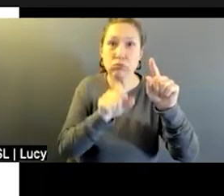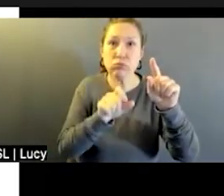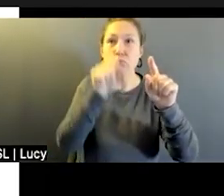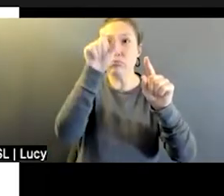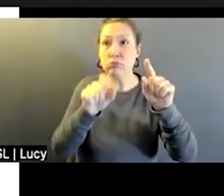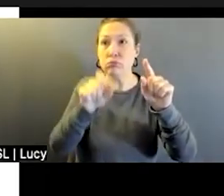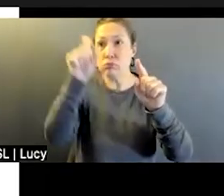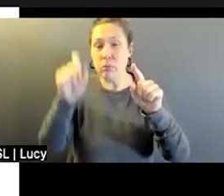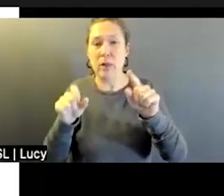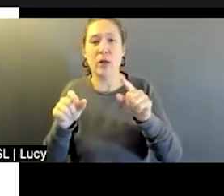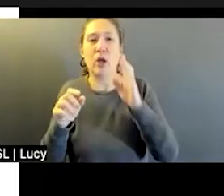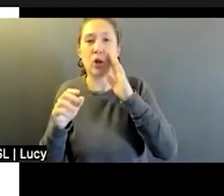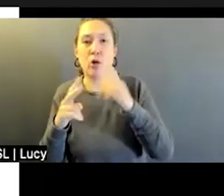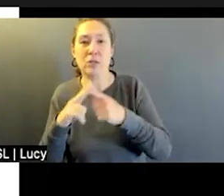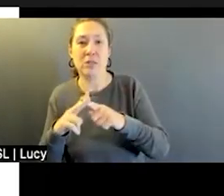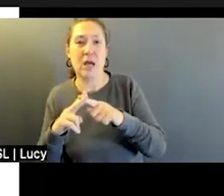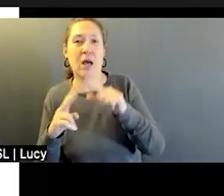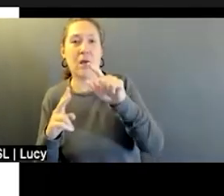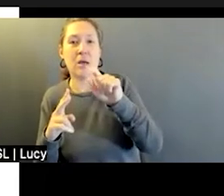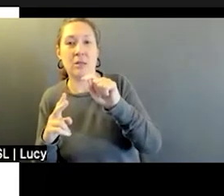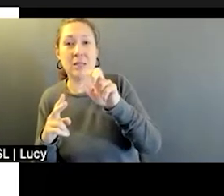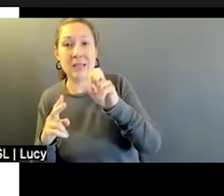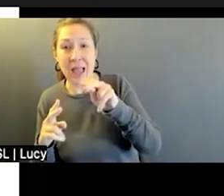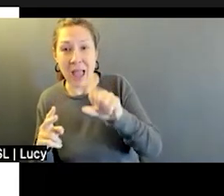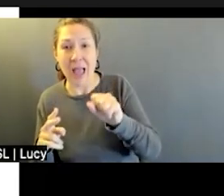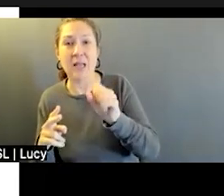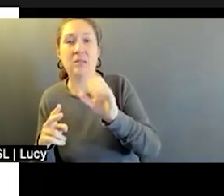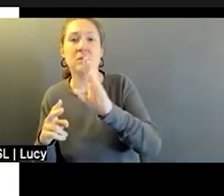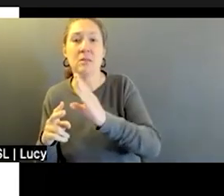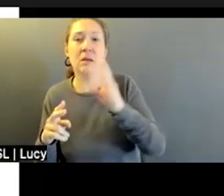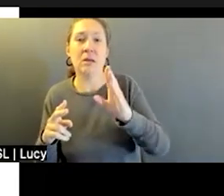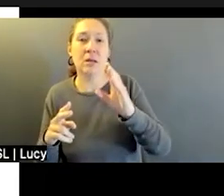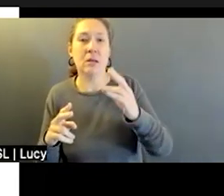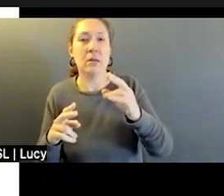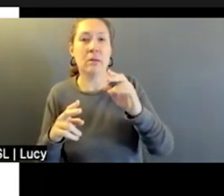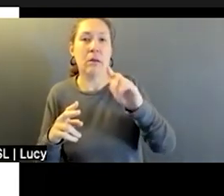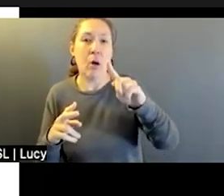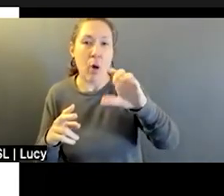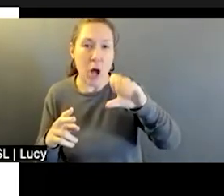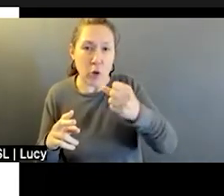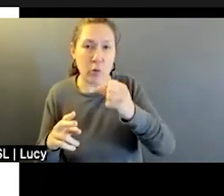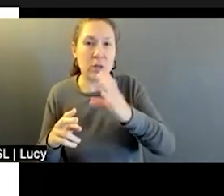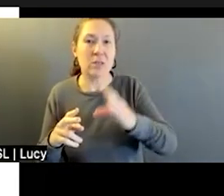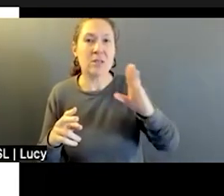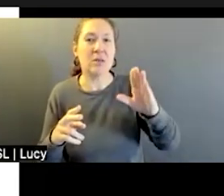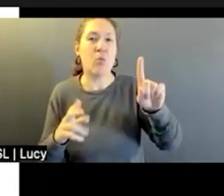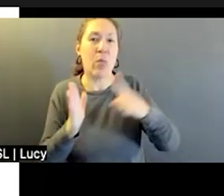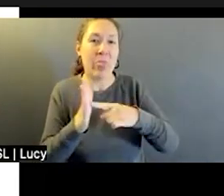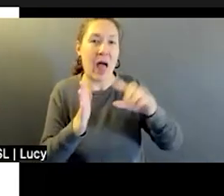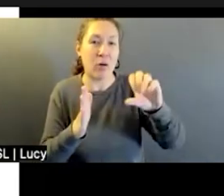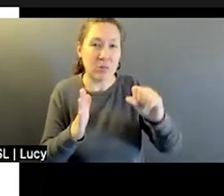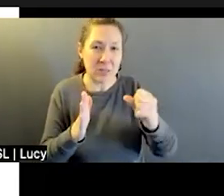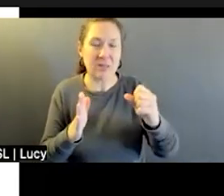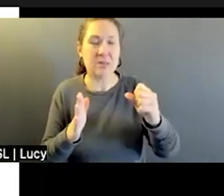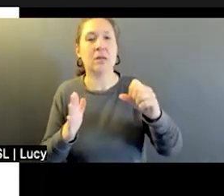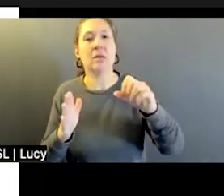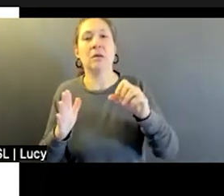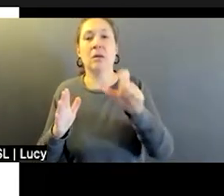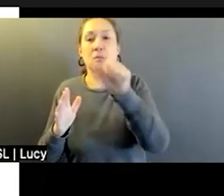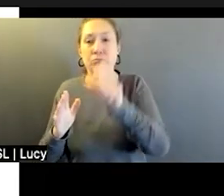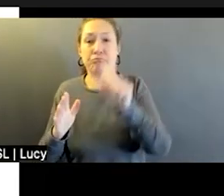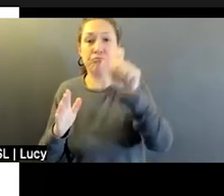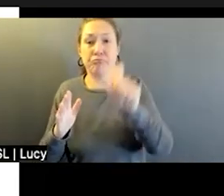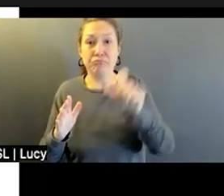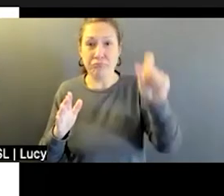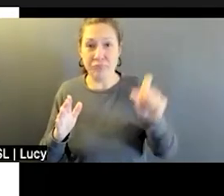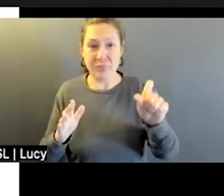then the hundreds and the thousands, and so on, writing numbers on rows and lining up digits on columns. Despite being blind and not